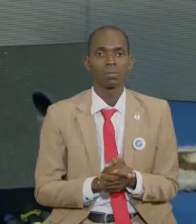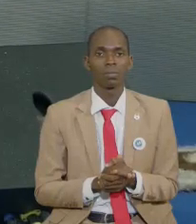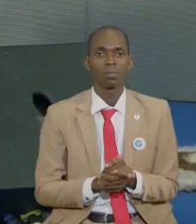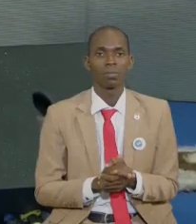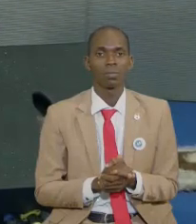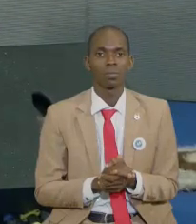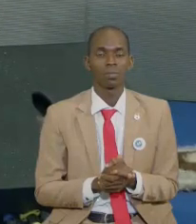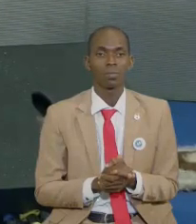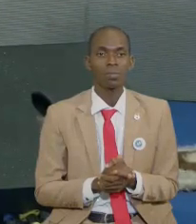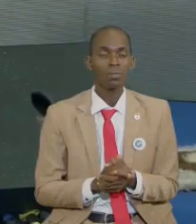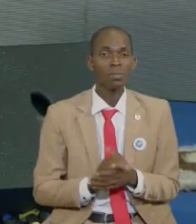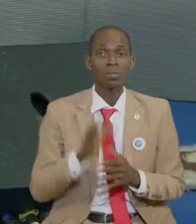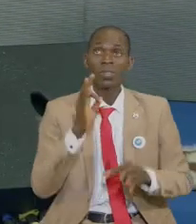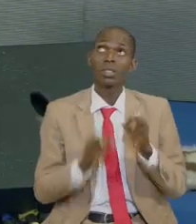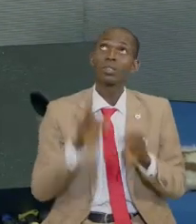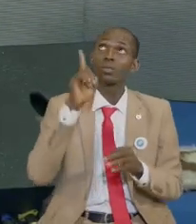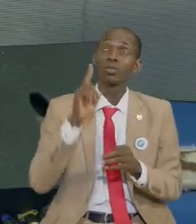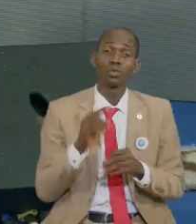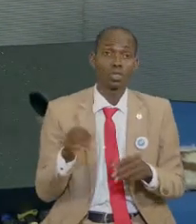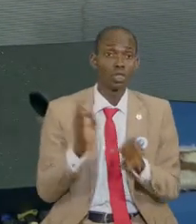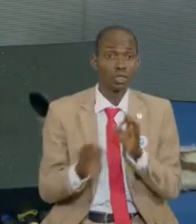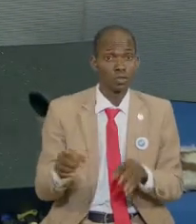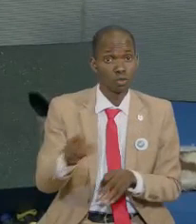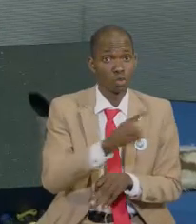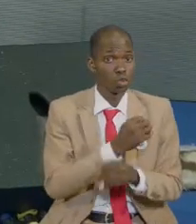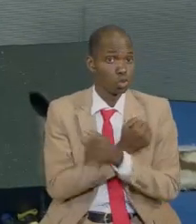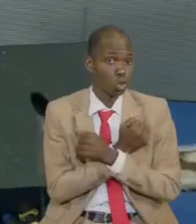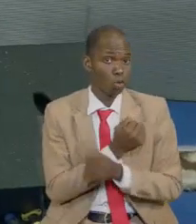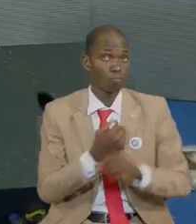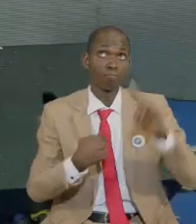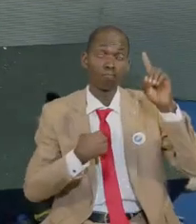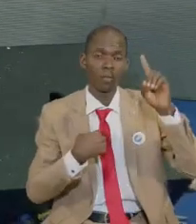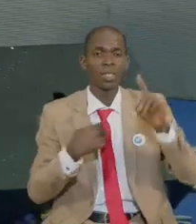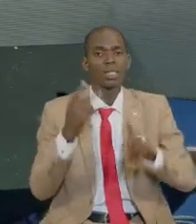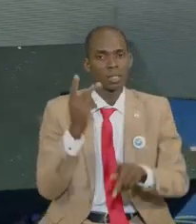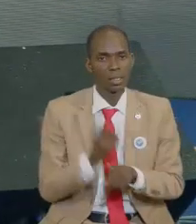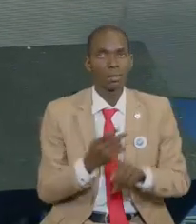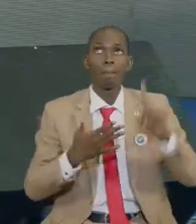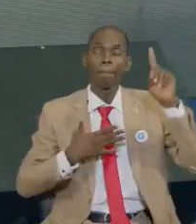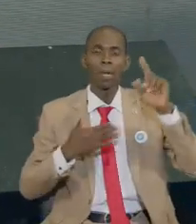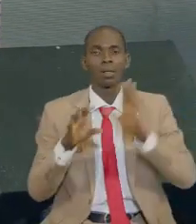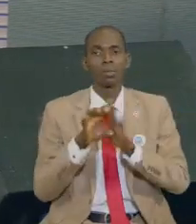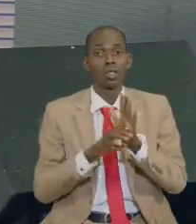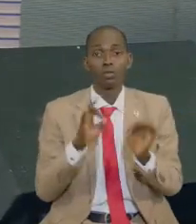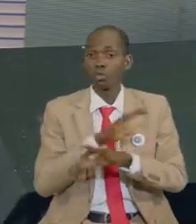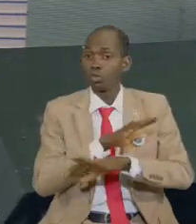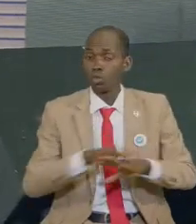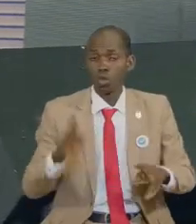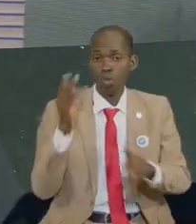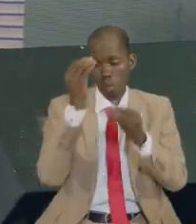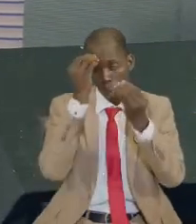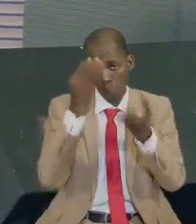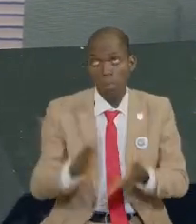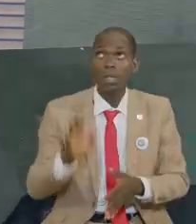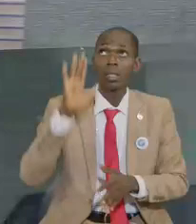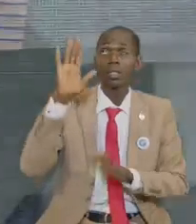If you love me, keep my commandments. If you don't keep his commandments, you don't love him. If